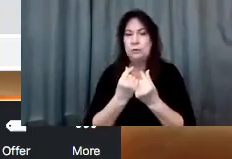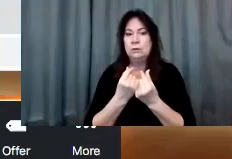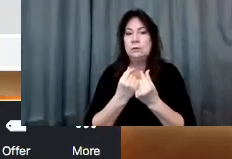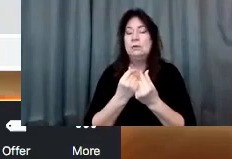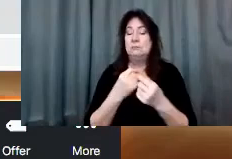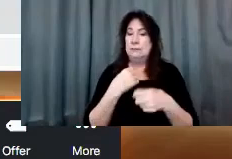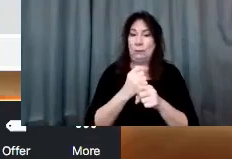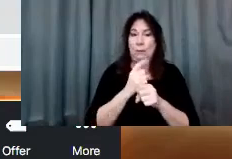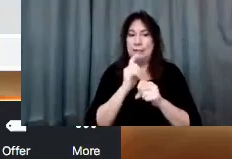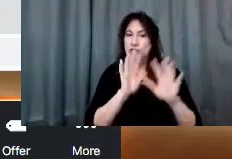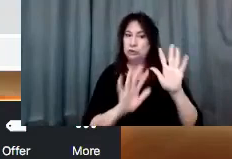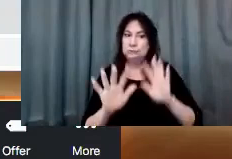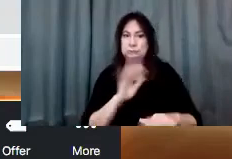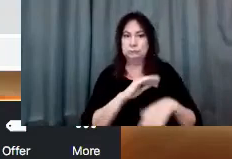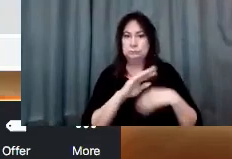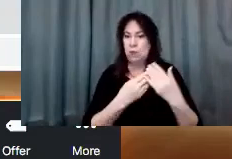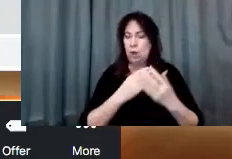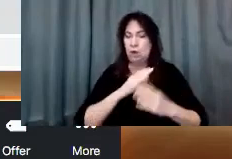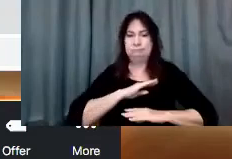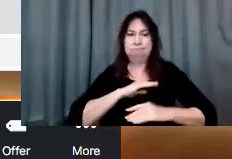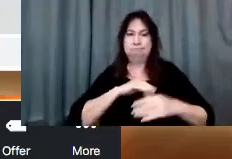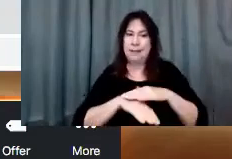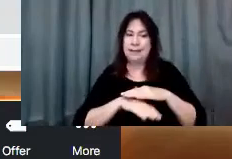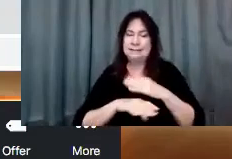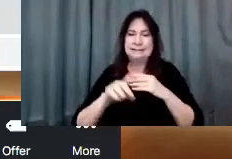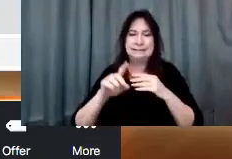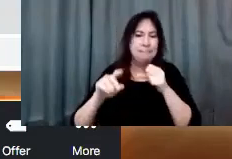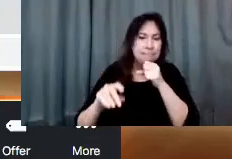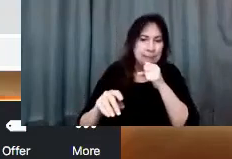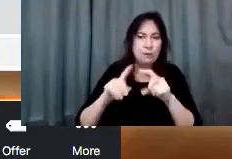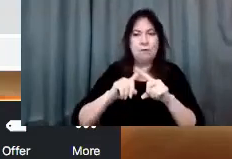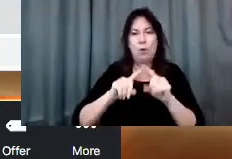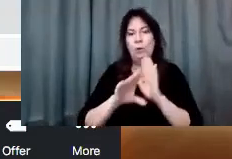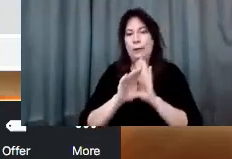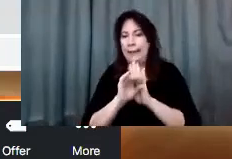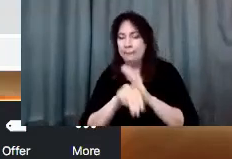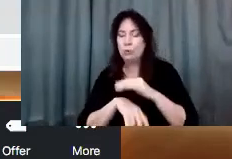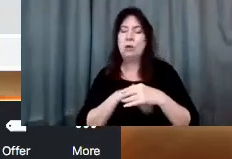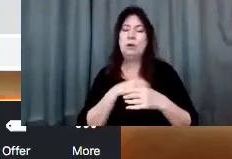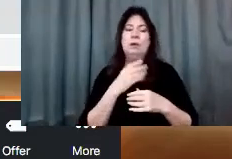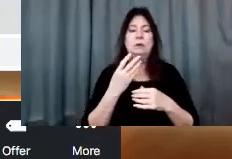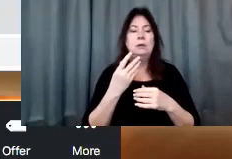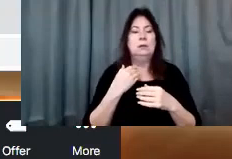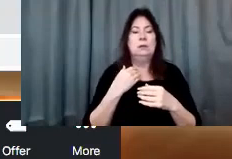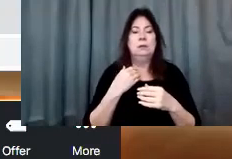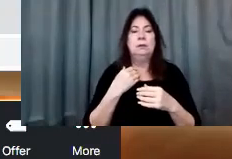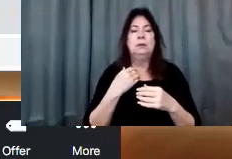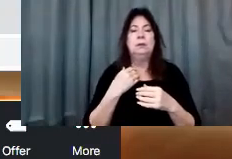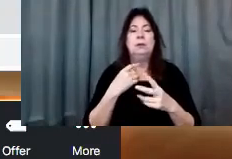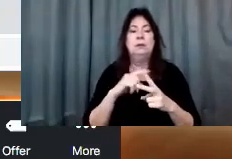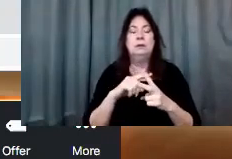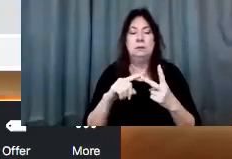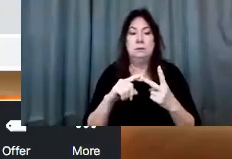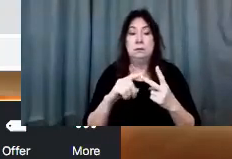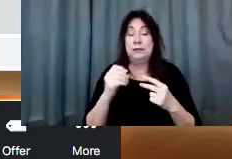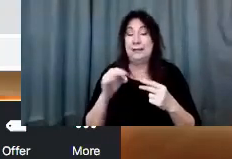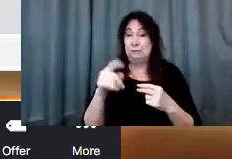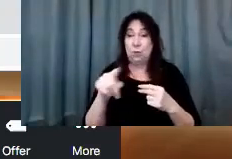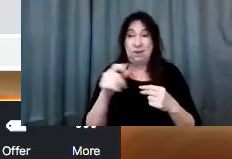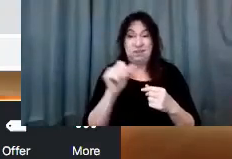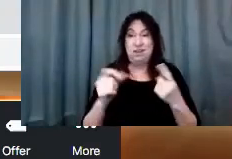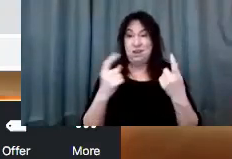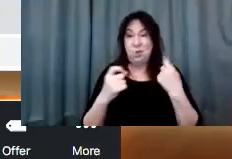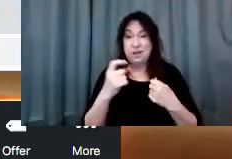sure everybody who needs access to their microphone and camera have access to their microphone and camera. If you have any